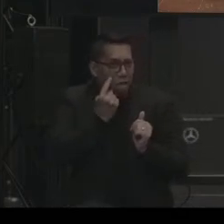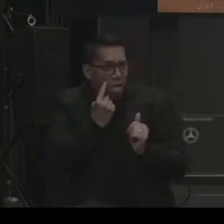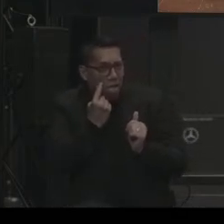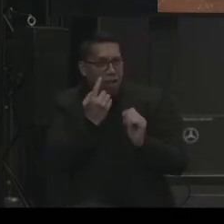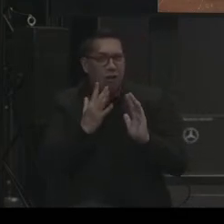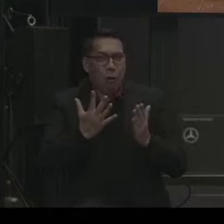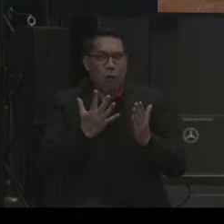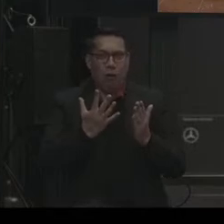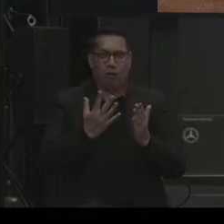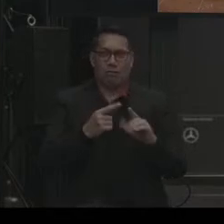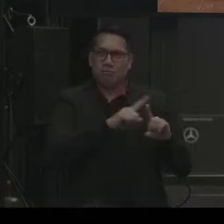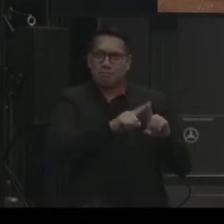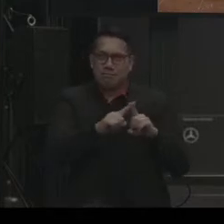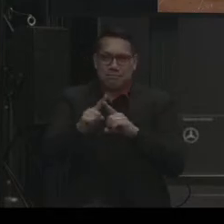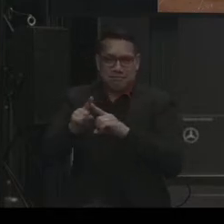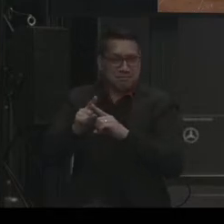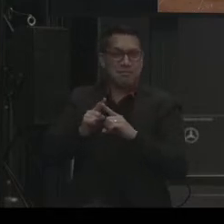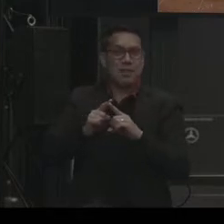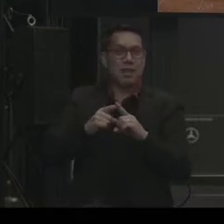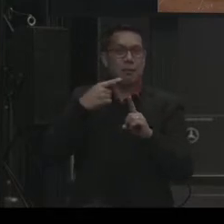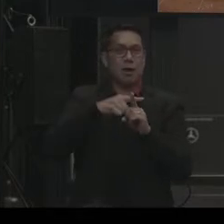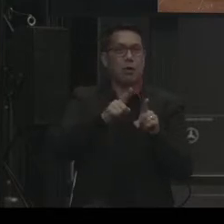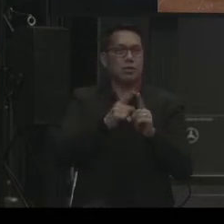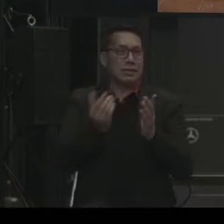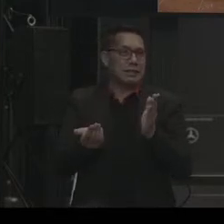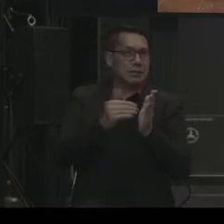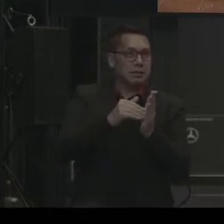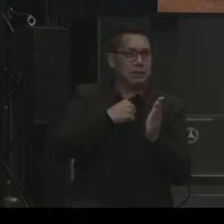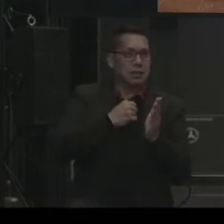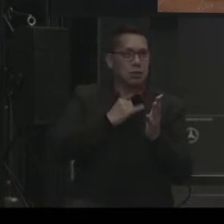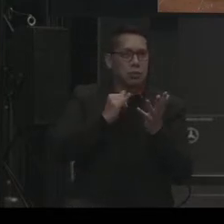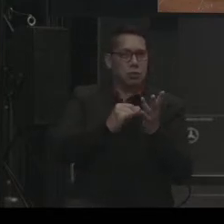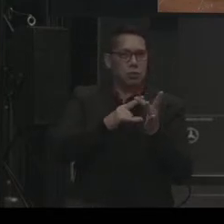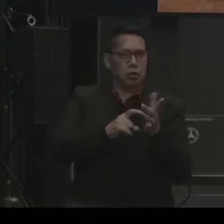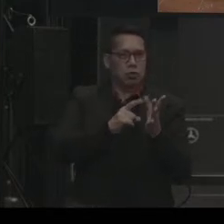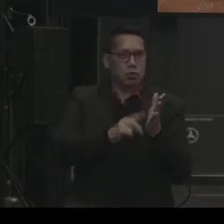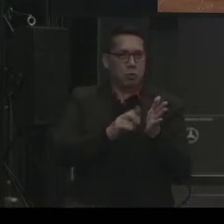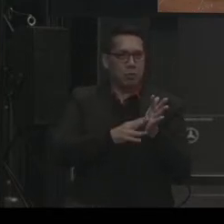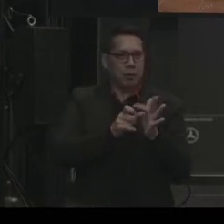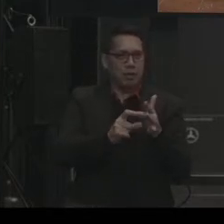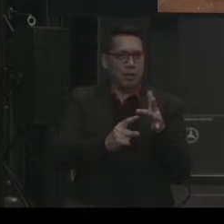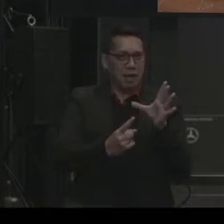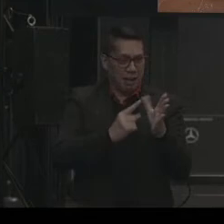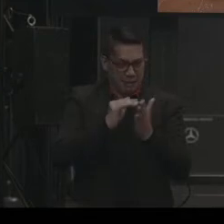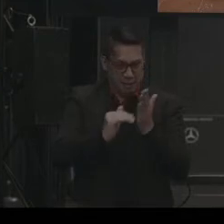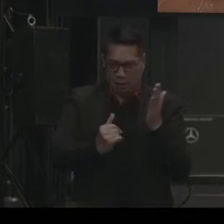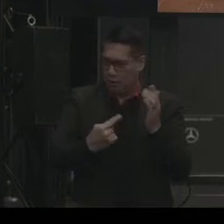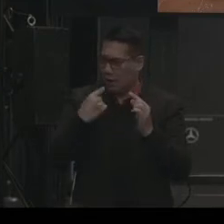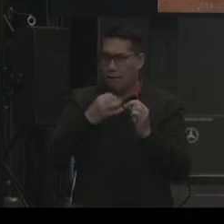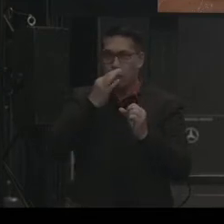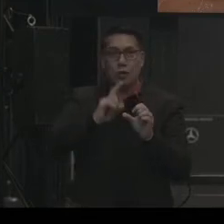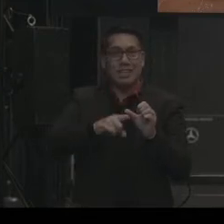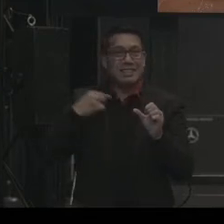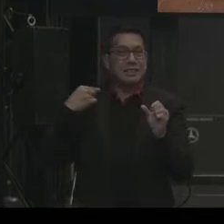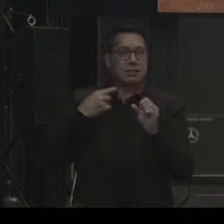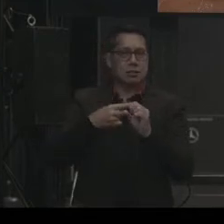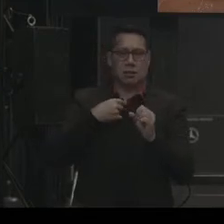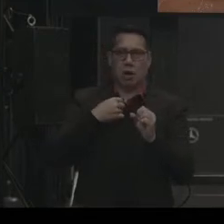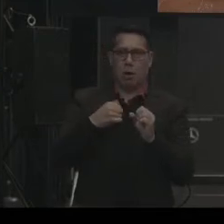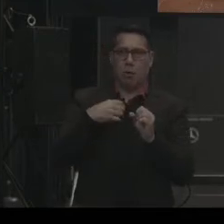guess. And then on top of that with social media, especially now in the last few years since I've been doing